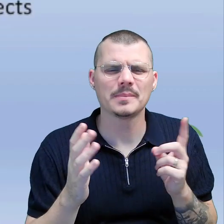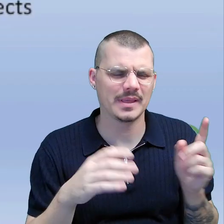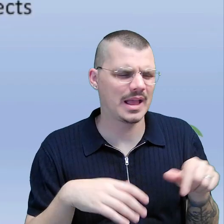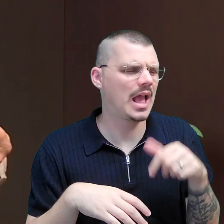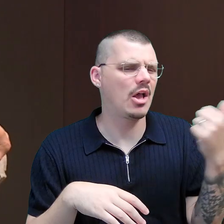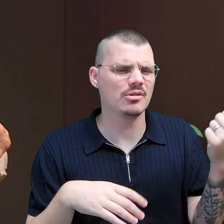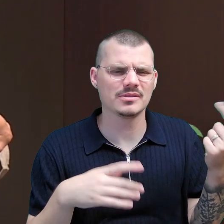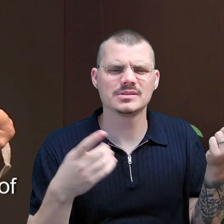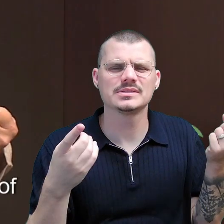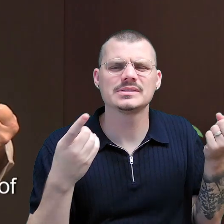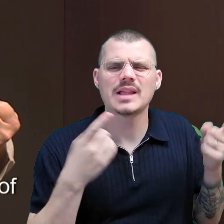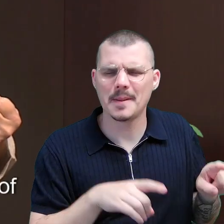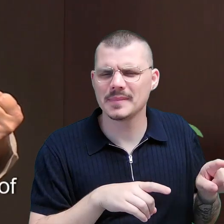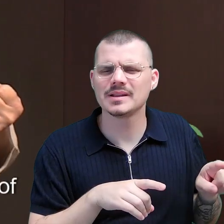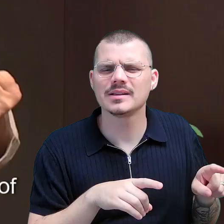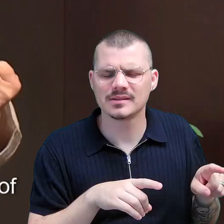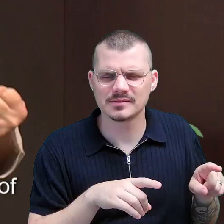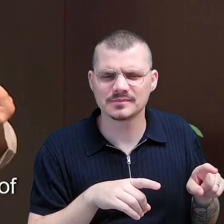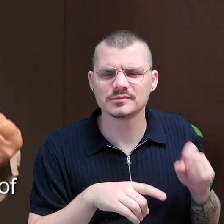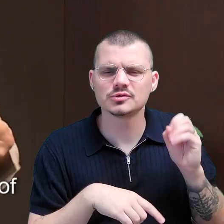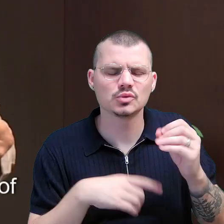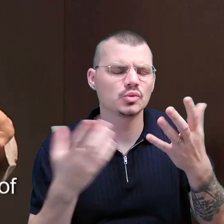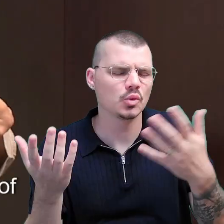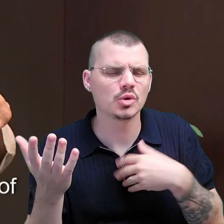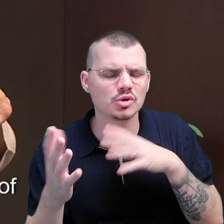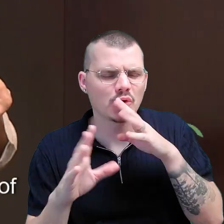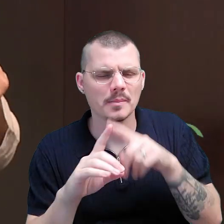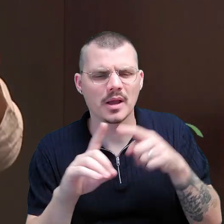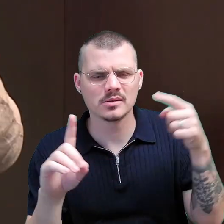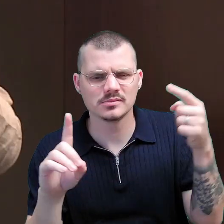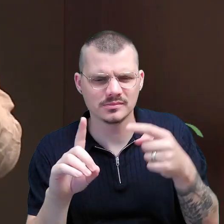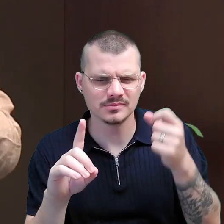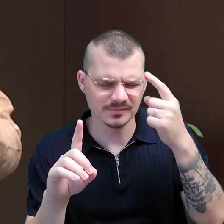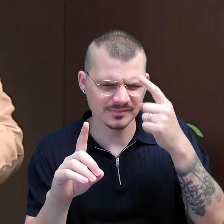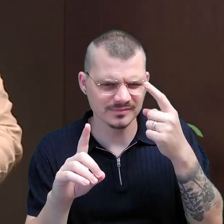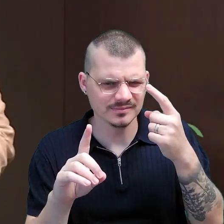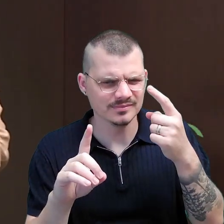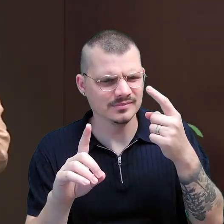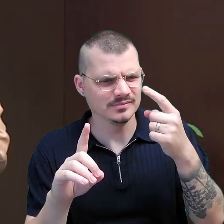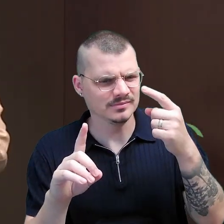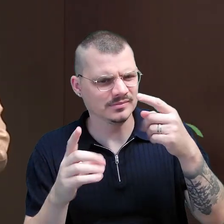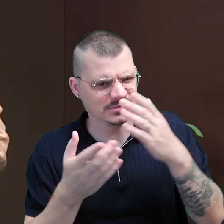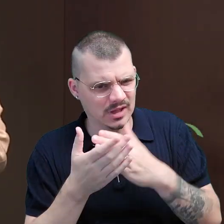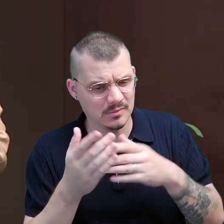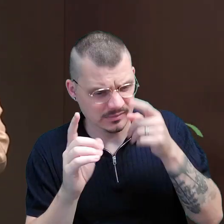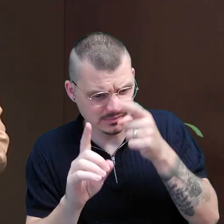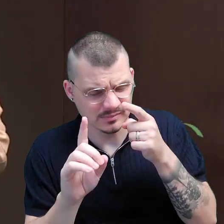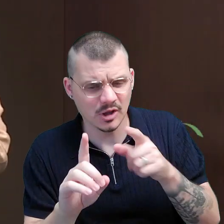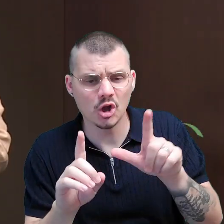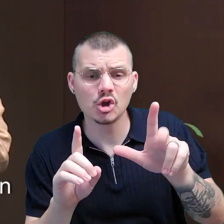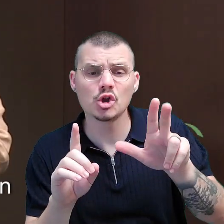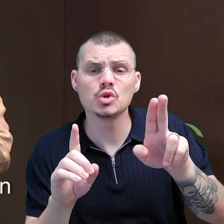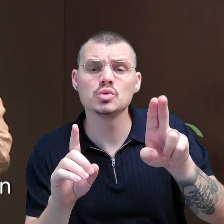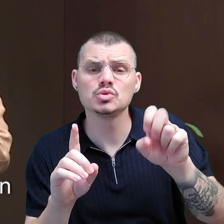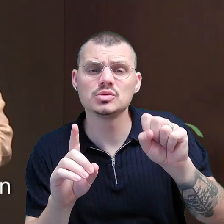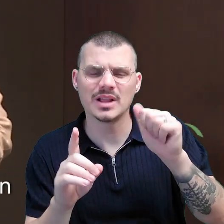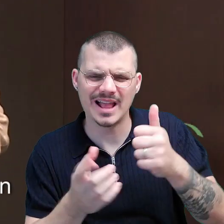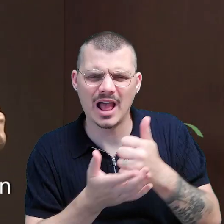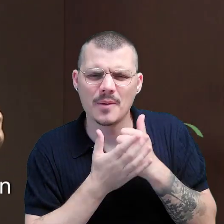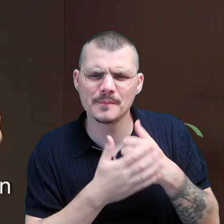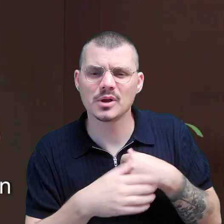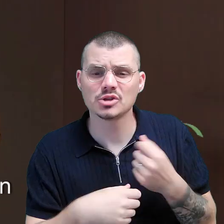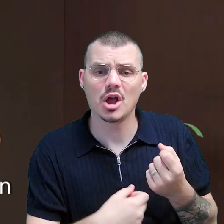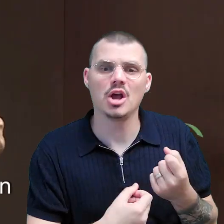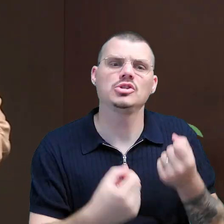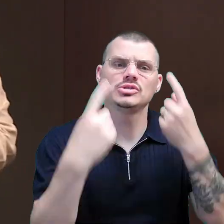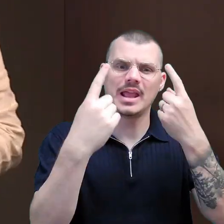up. So what are we talking about in terms of some of these very specific clues that might help us